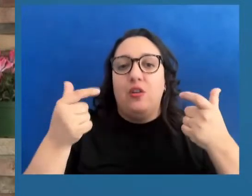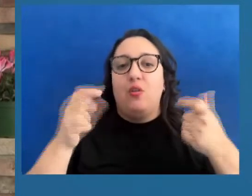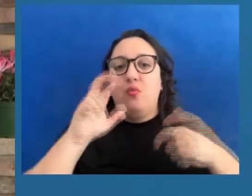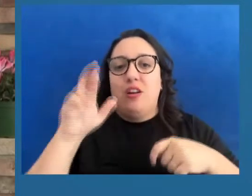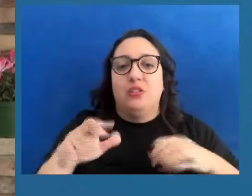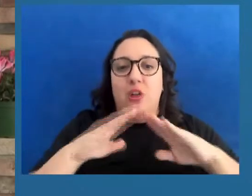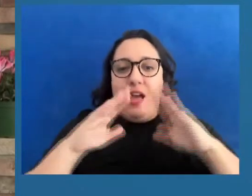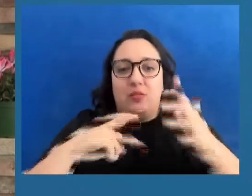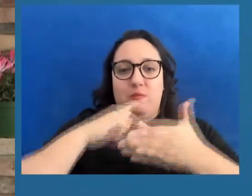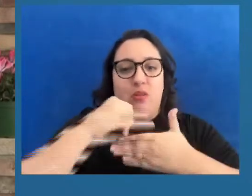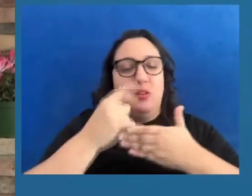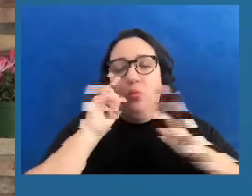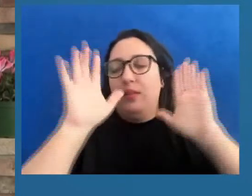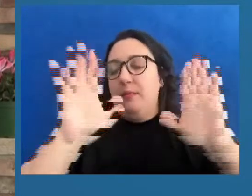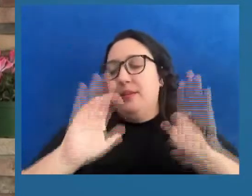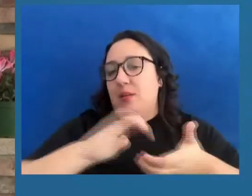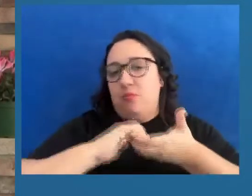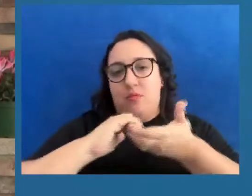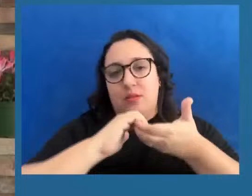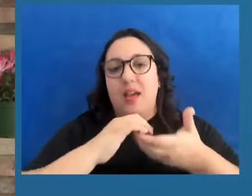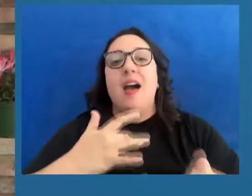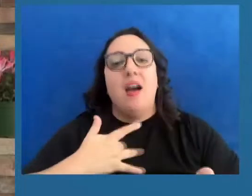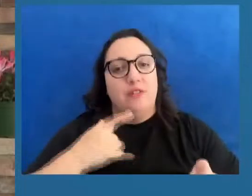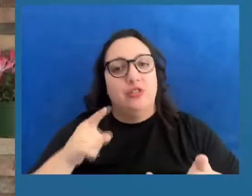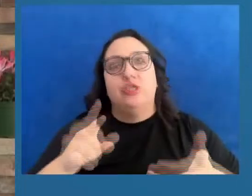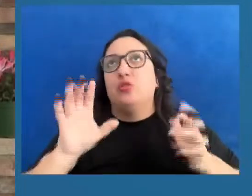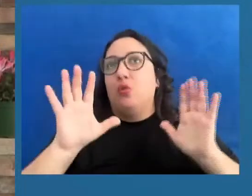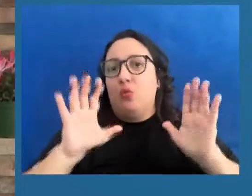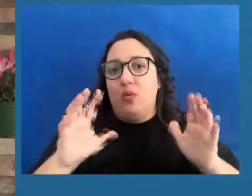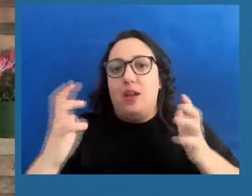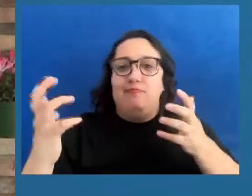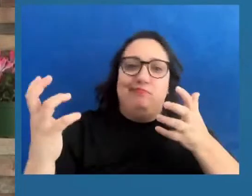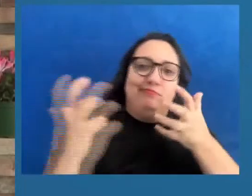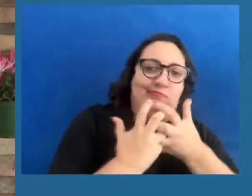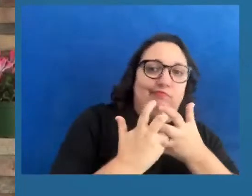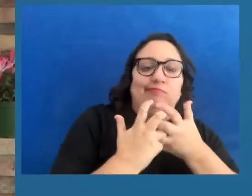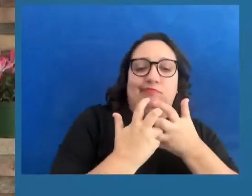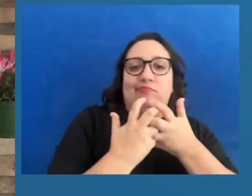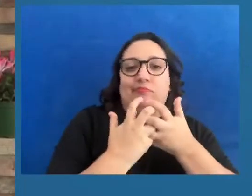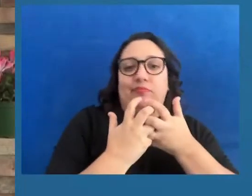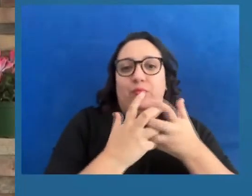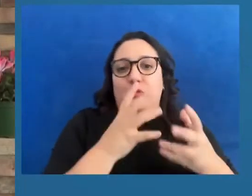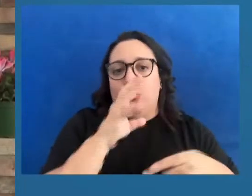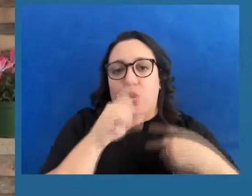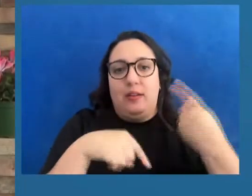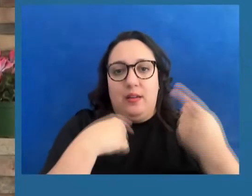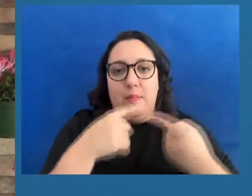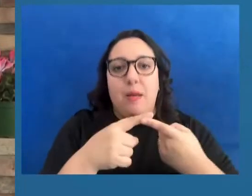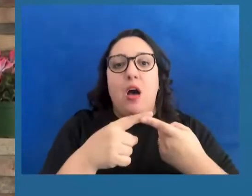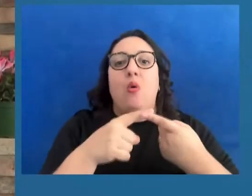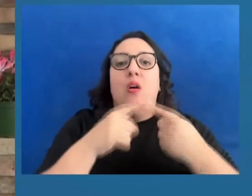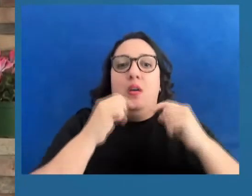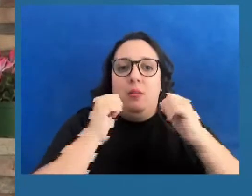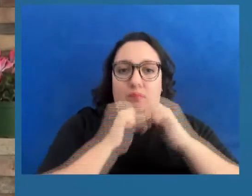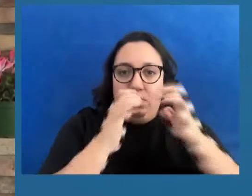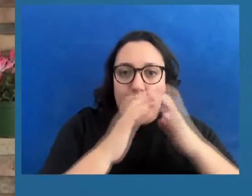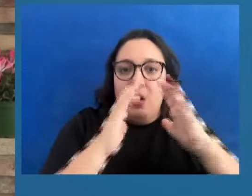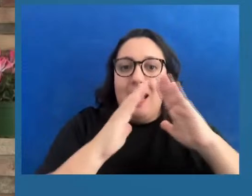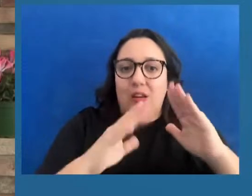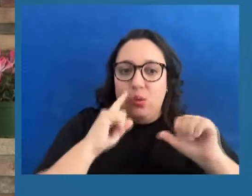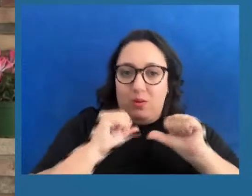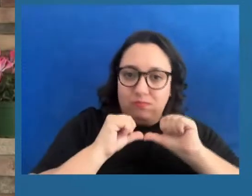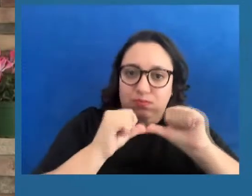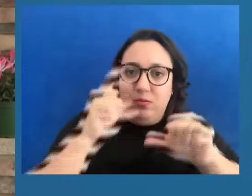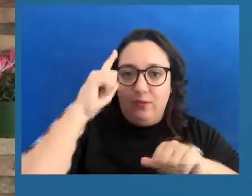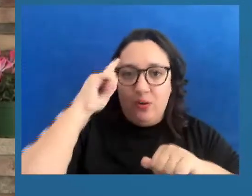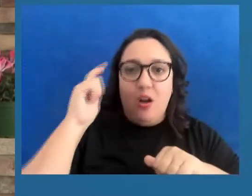I believe that she is another piece of this puzzle that the governor talks about as she talks about making sure that we build housing that will last for everyone.